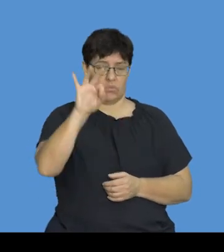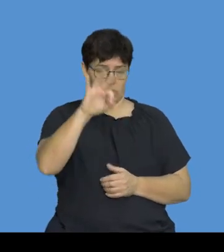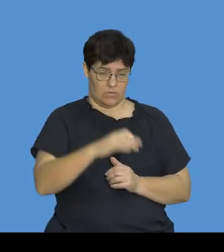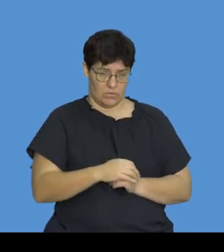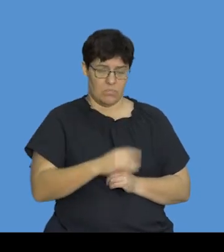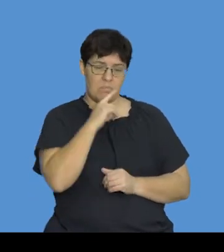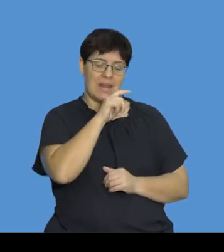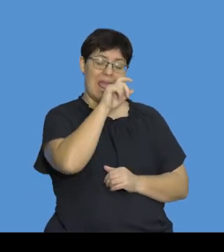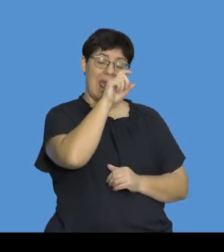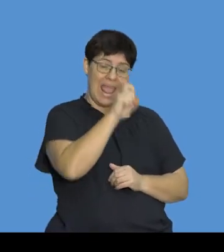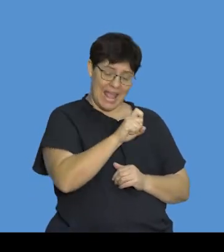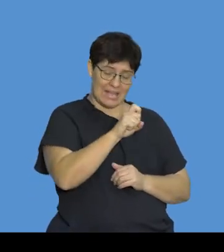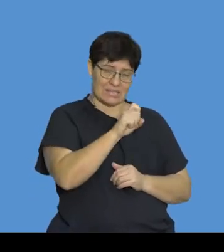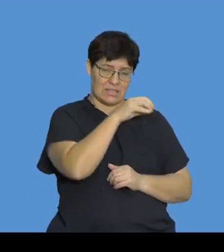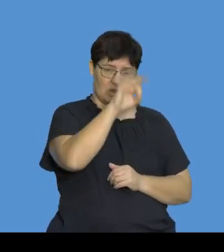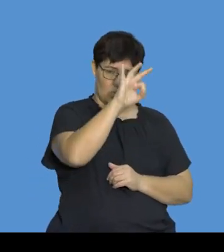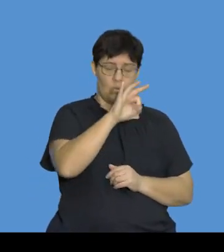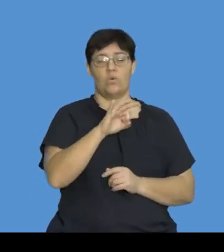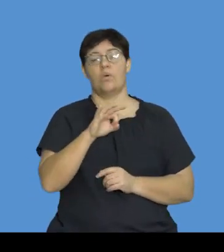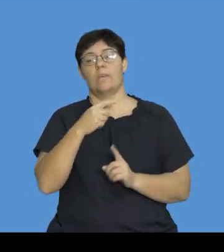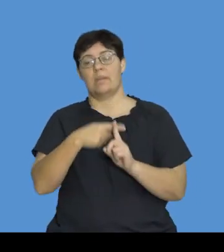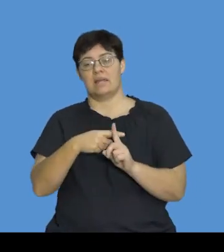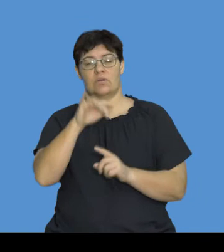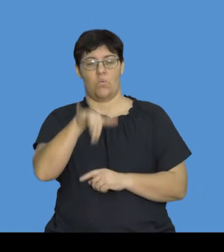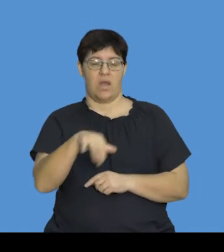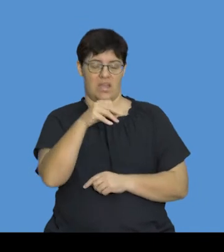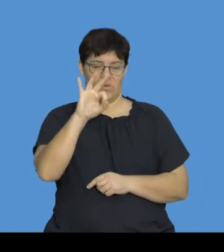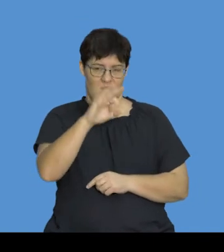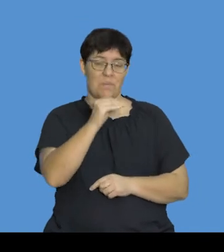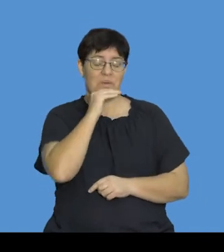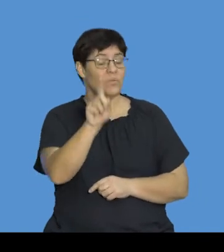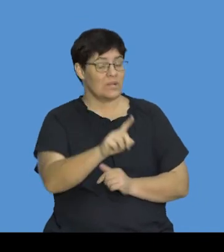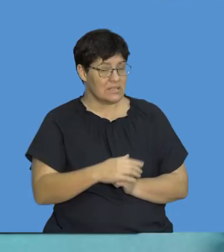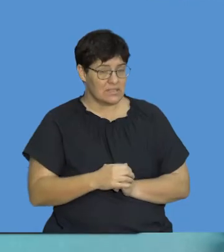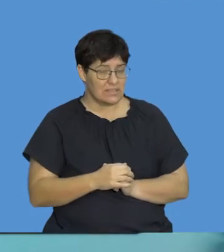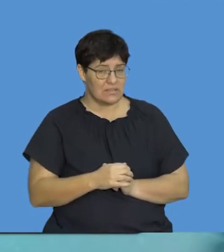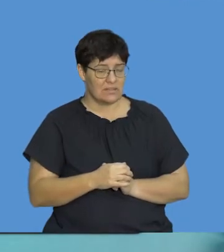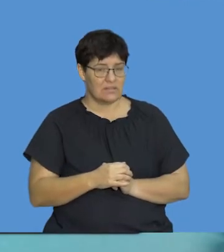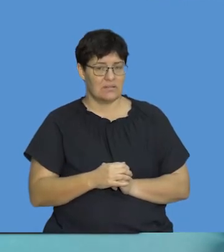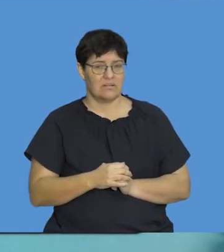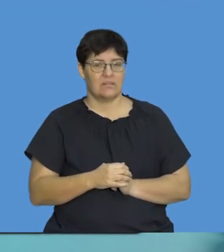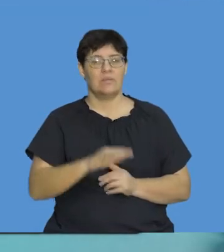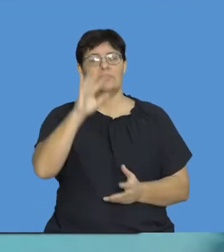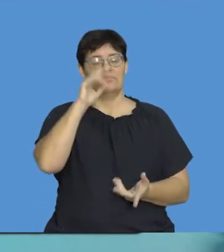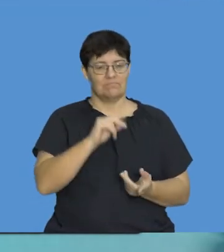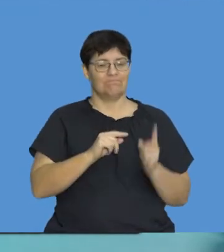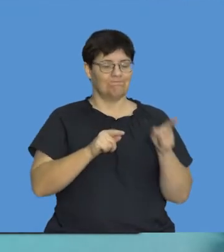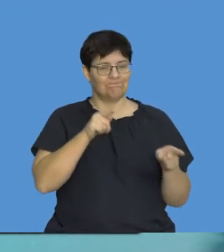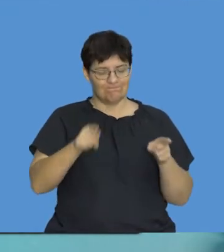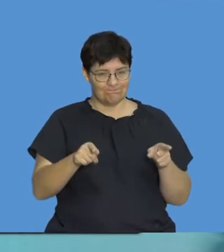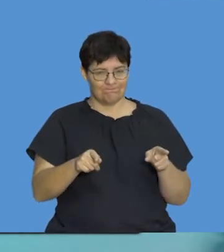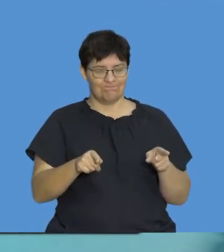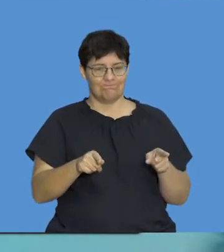will be x cubed plus y cubed. So what this means, this is then the sum of two